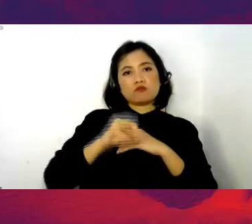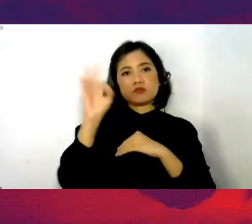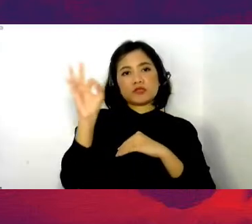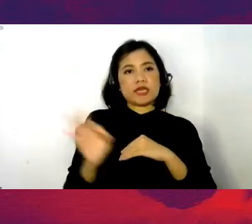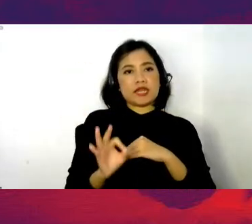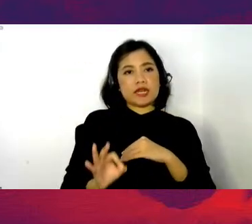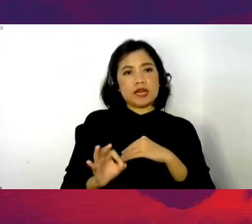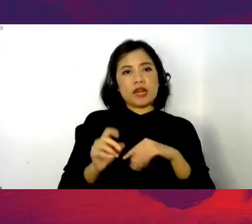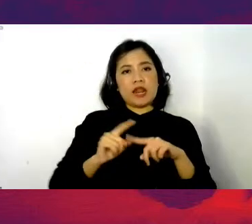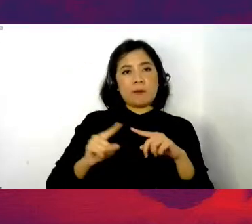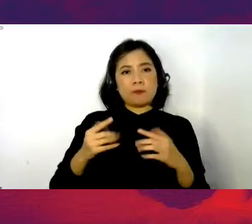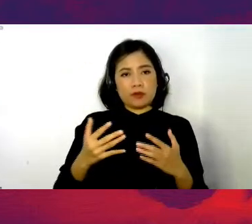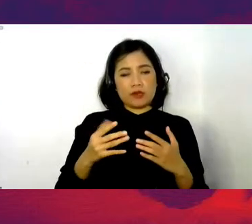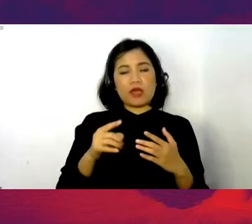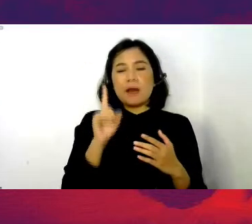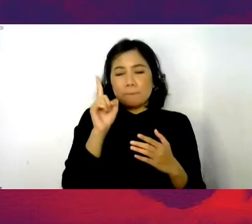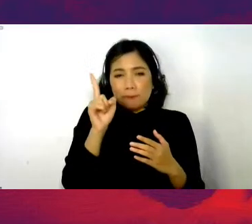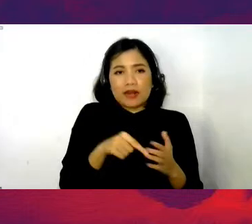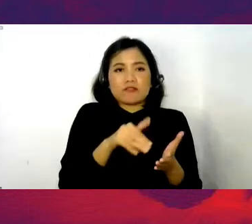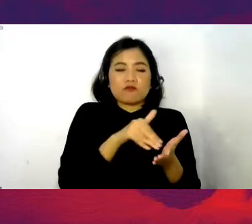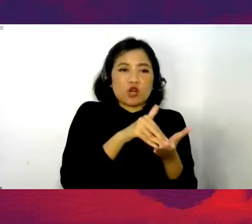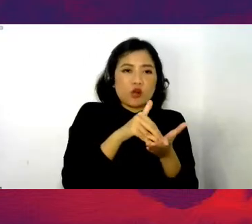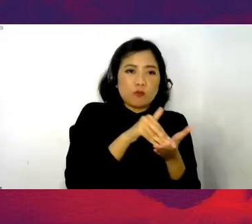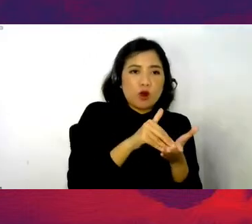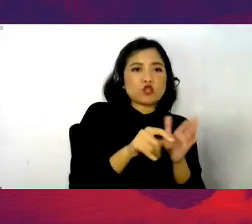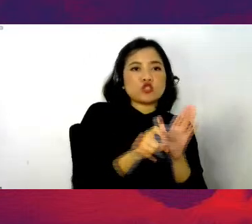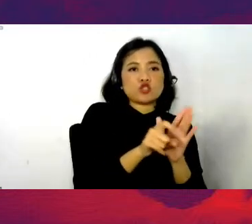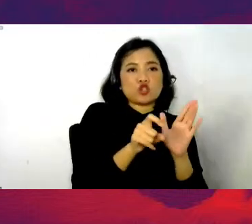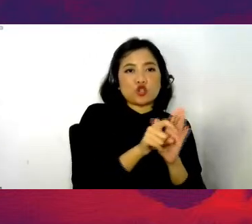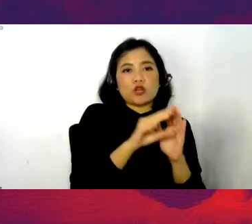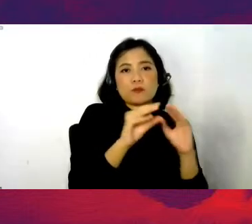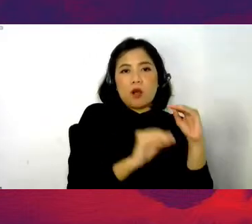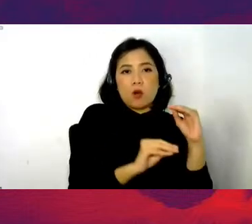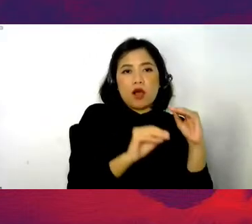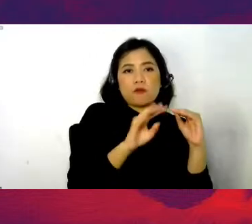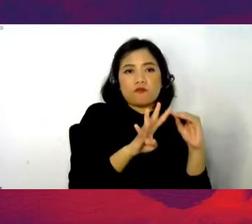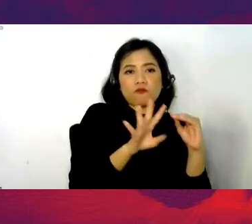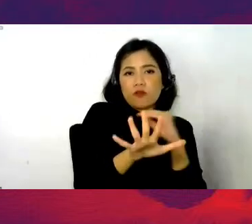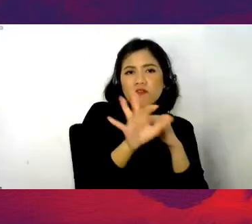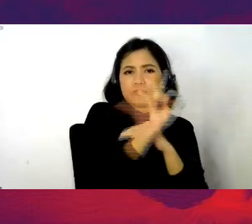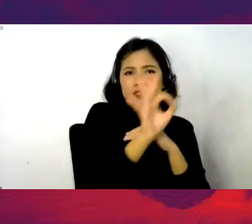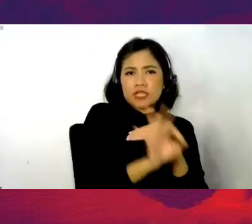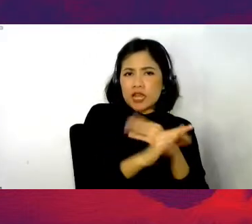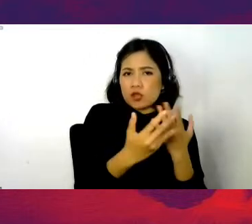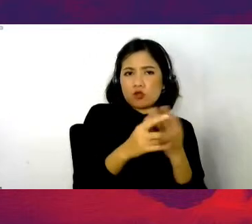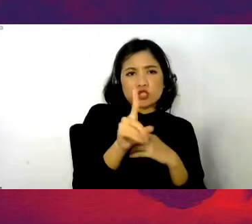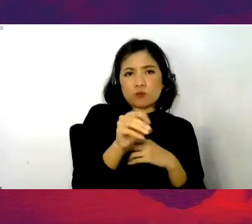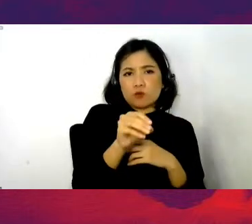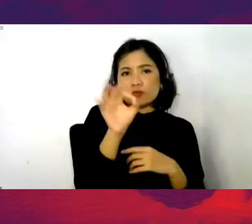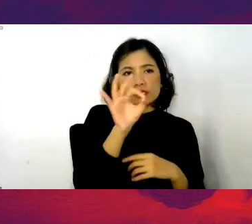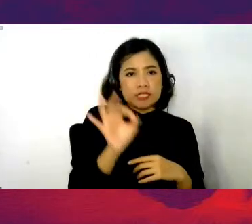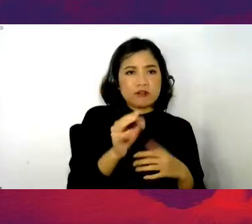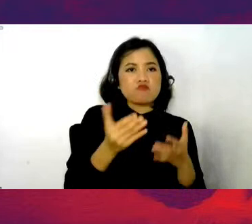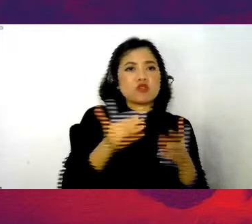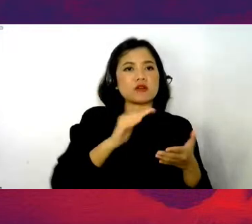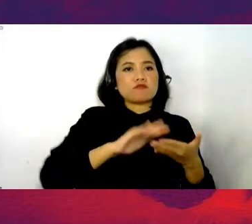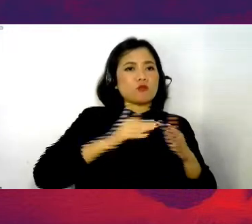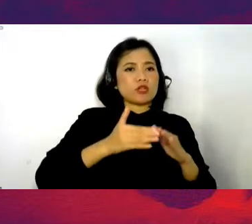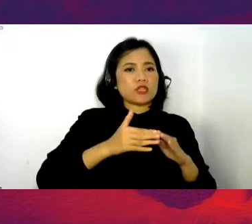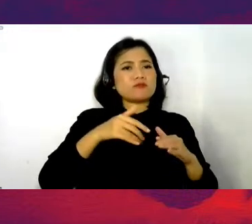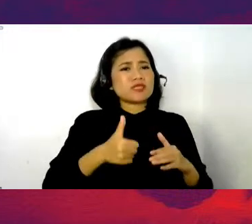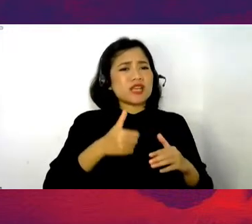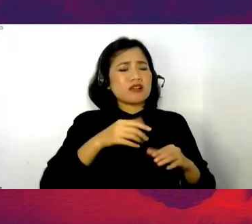using the Susuna's consumption measure. I think Pak Asep, Pak Teguh are also member of the Societal Committee Forum. If you can improve that, will